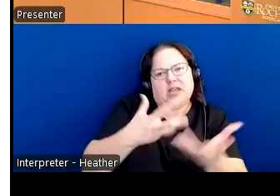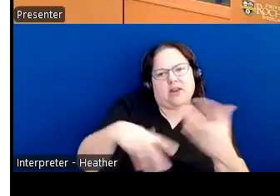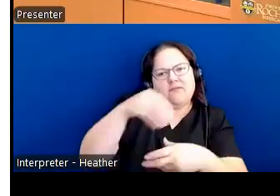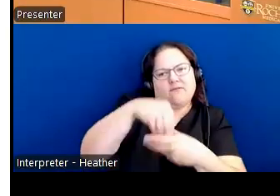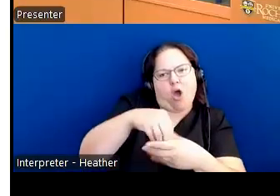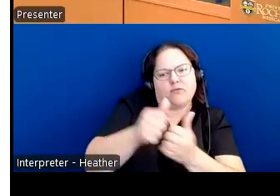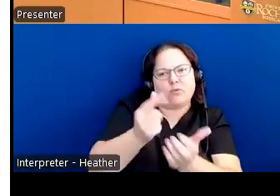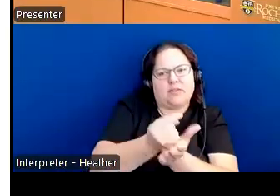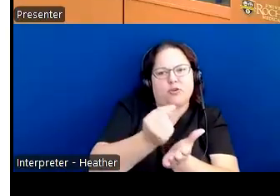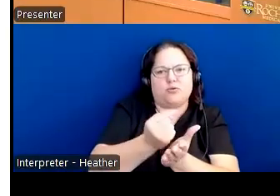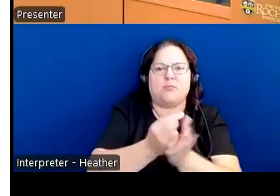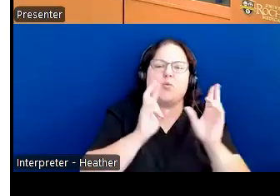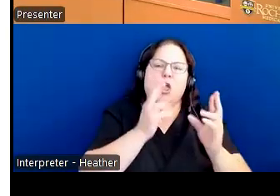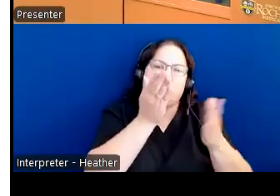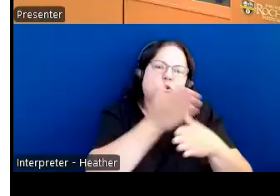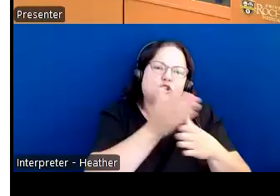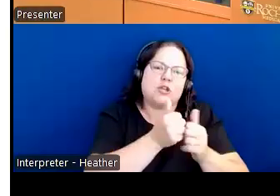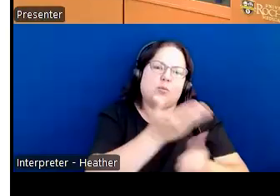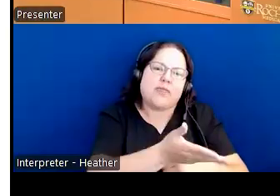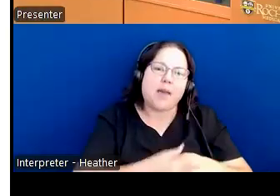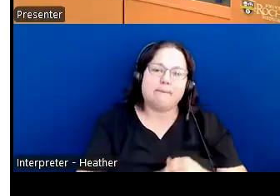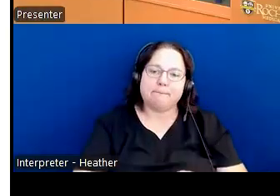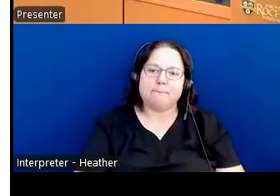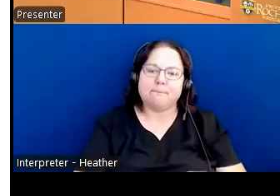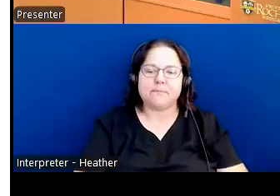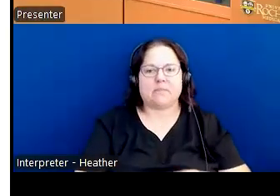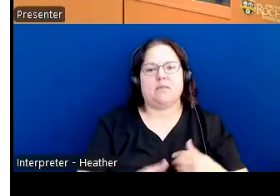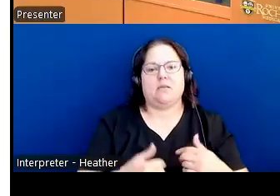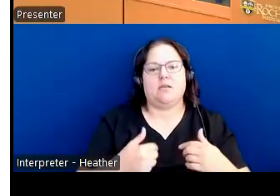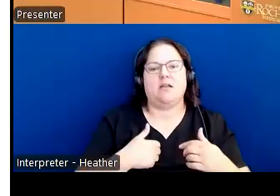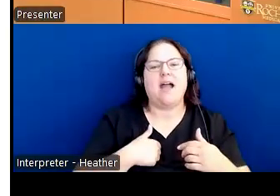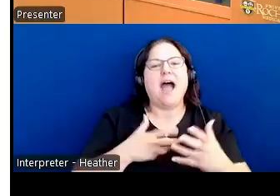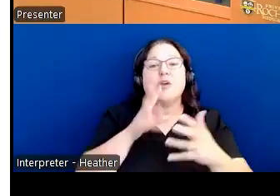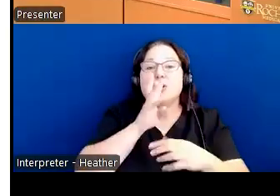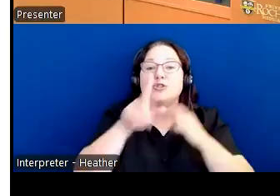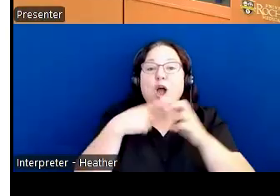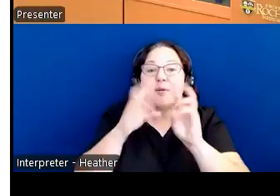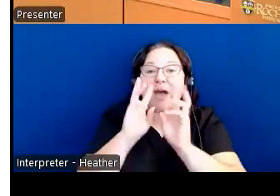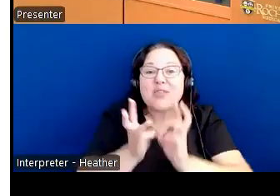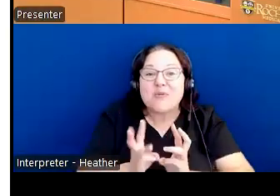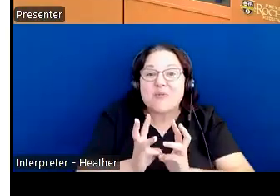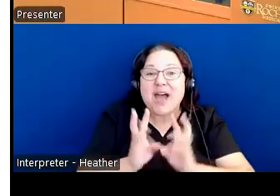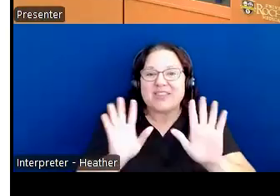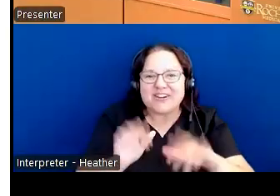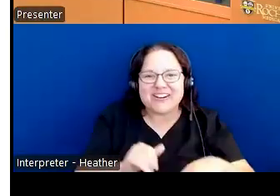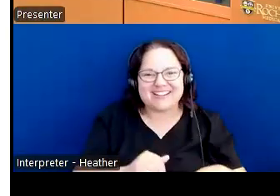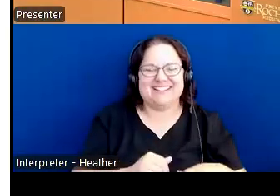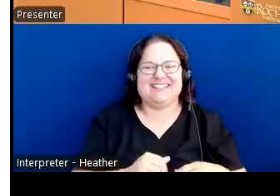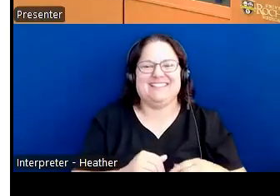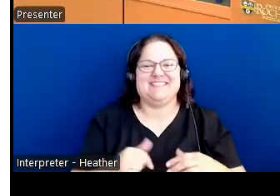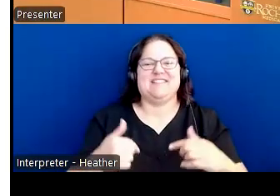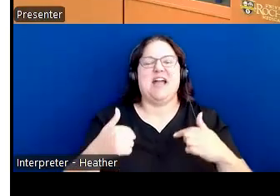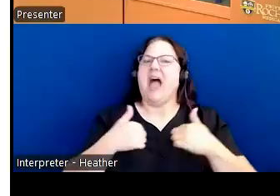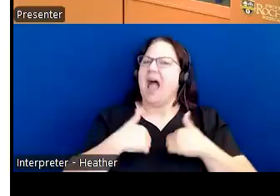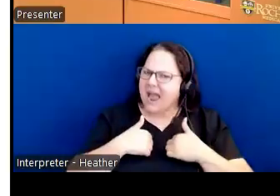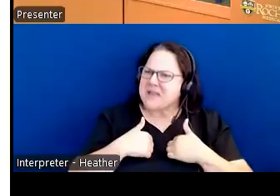that's one of the things we hope to share with them. I would love to pick on the weather also for just a hot second. I am intrigued